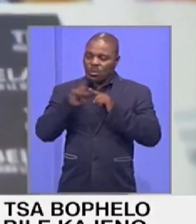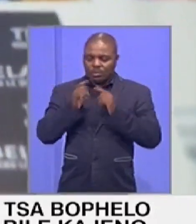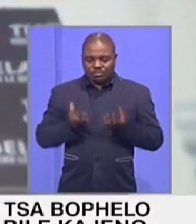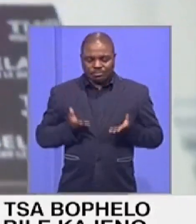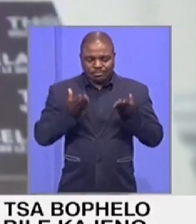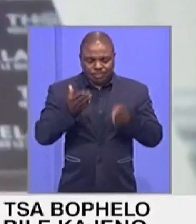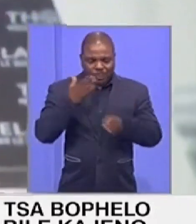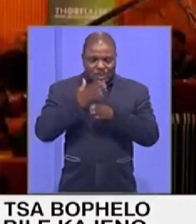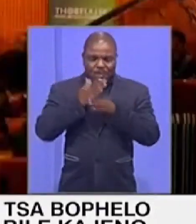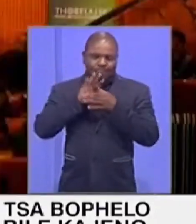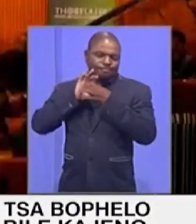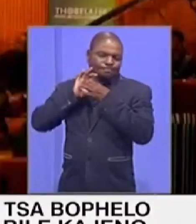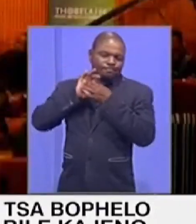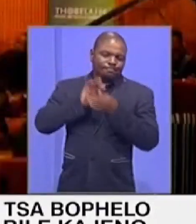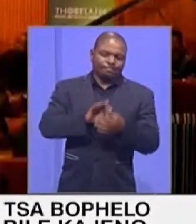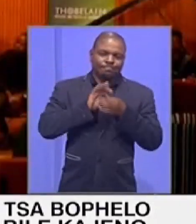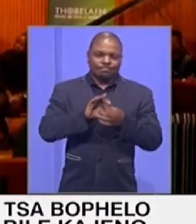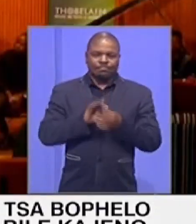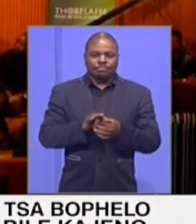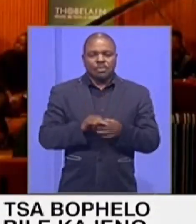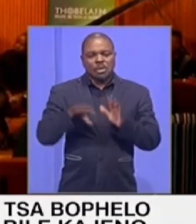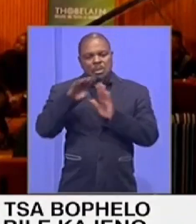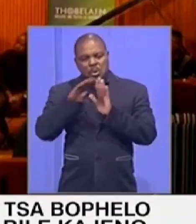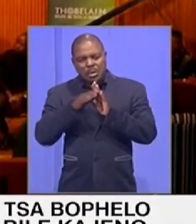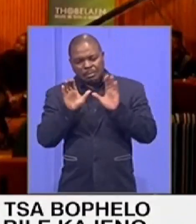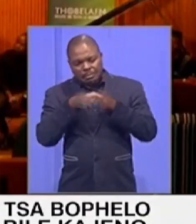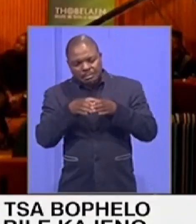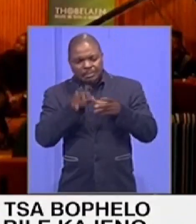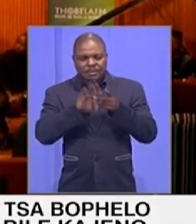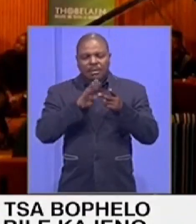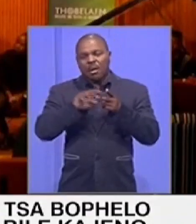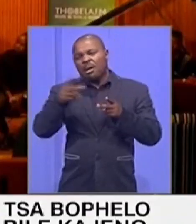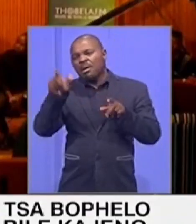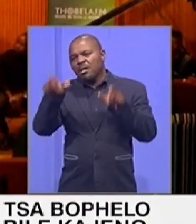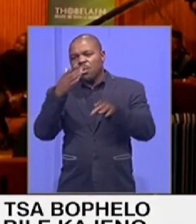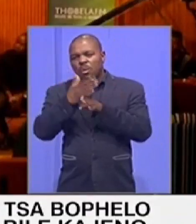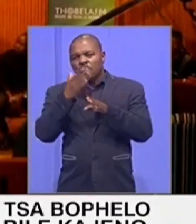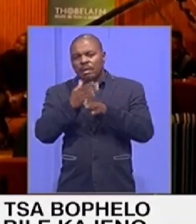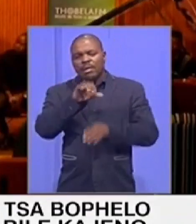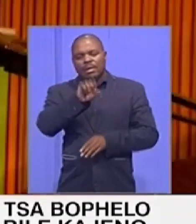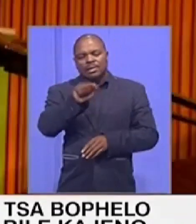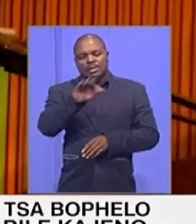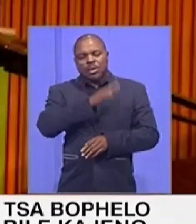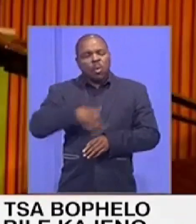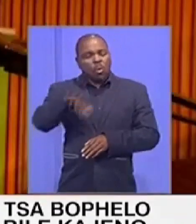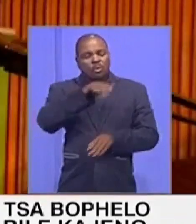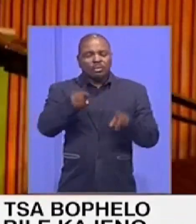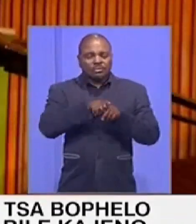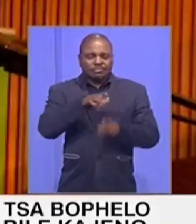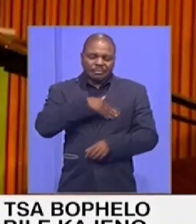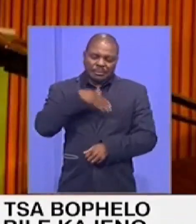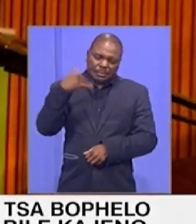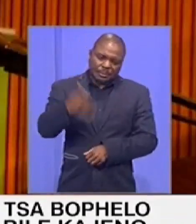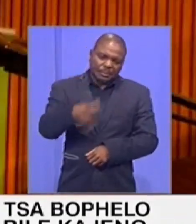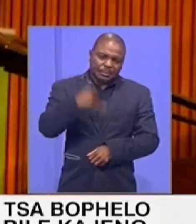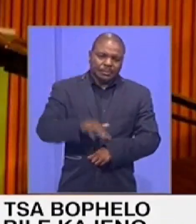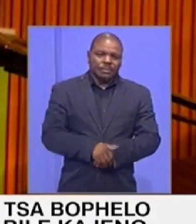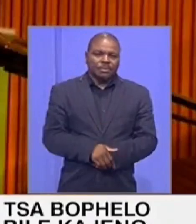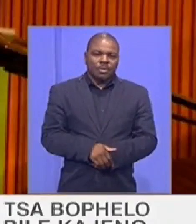kgasong. Setlhopha sa lenaneo le ba bangwe ba neng ba direla SABC pele ba utlwile botlhoko. Ka